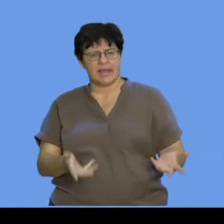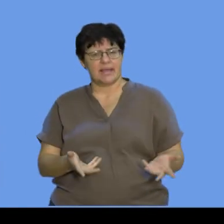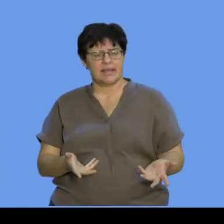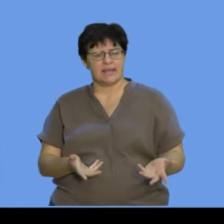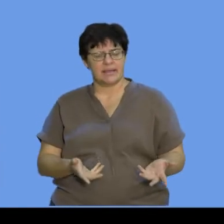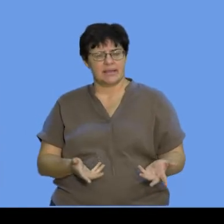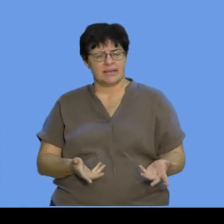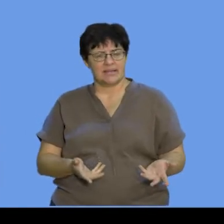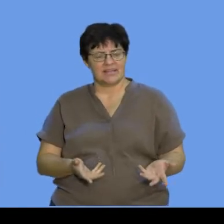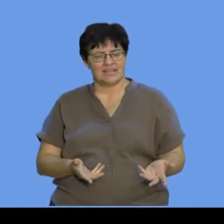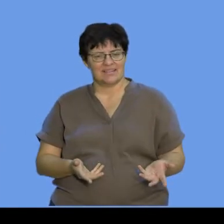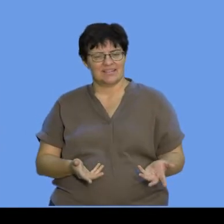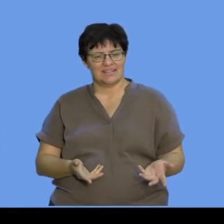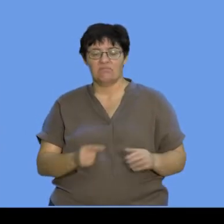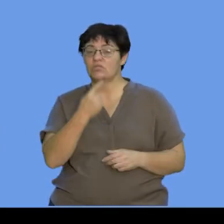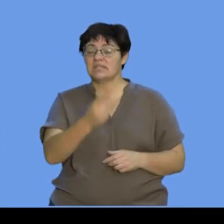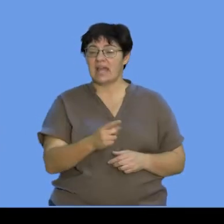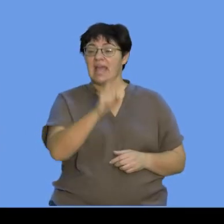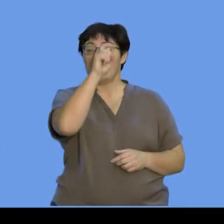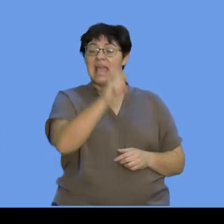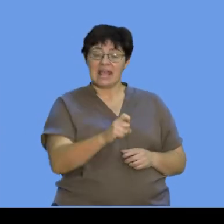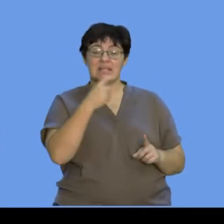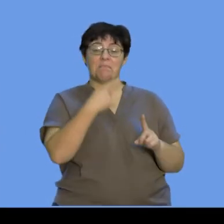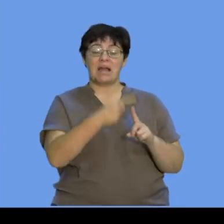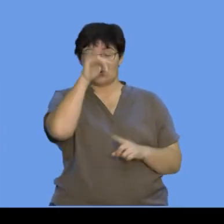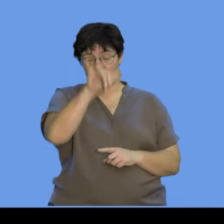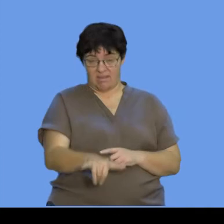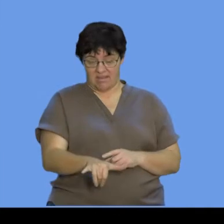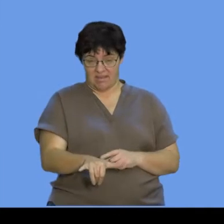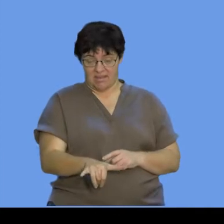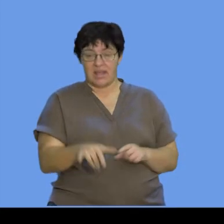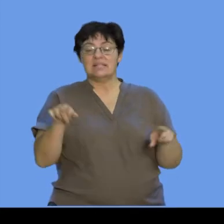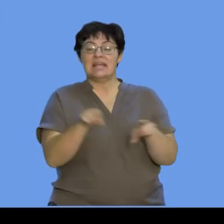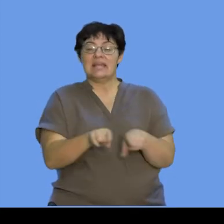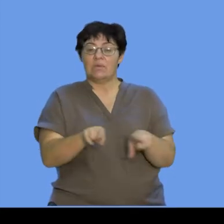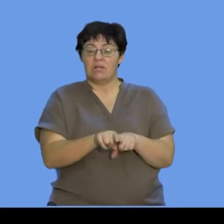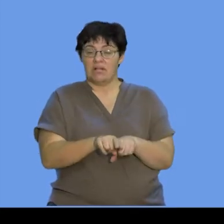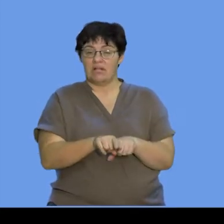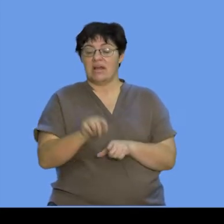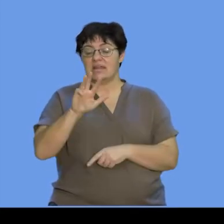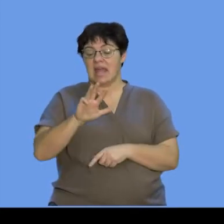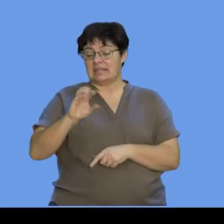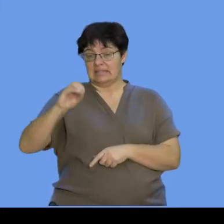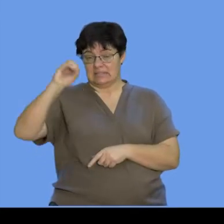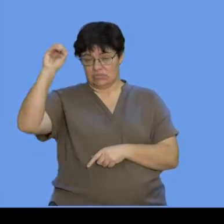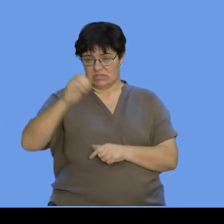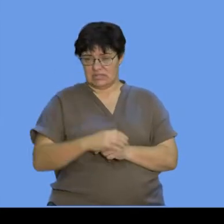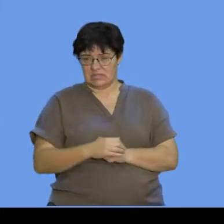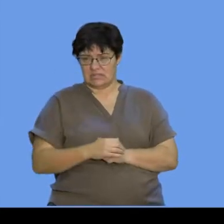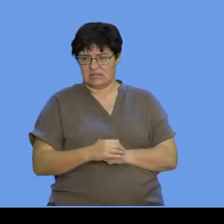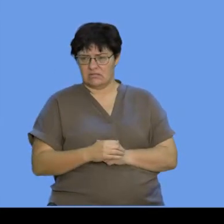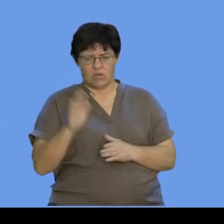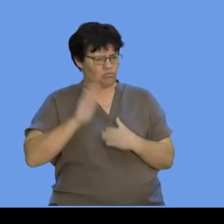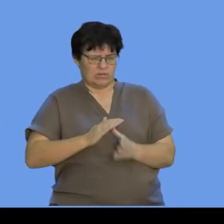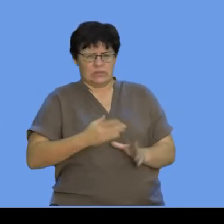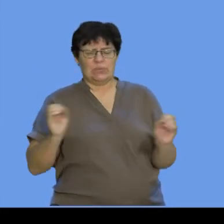two things. But when you then say x plus y is equals to 90 degrees, you don't need